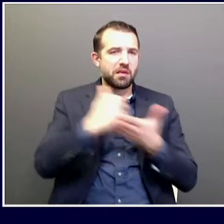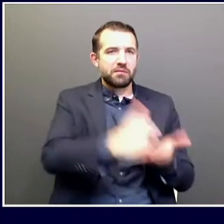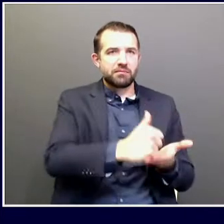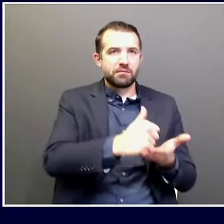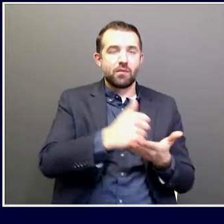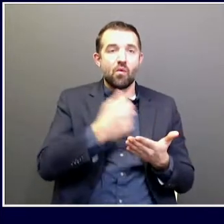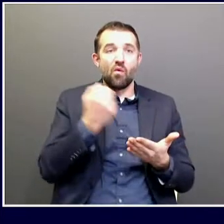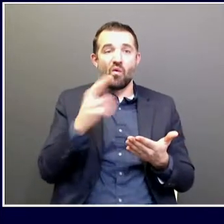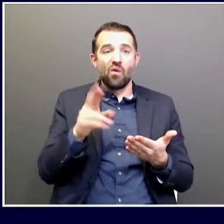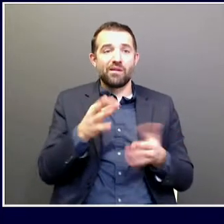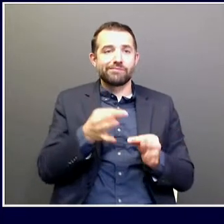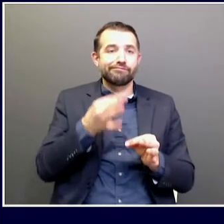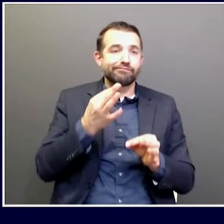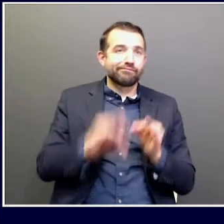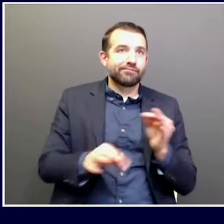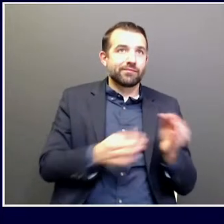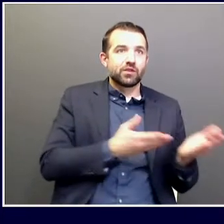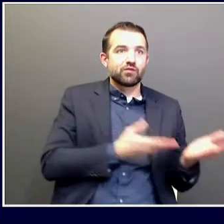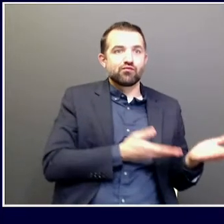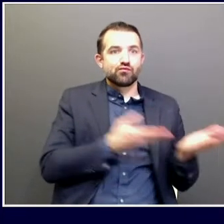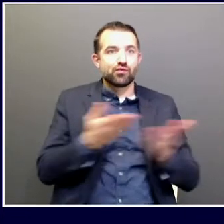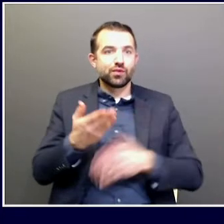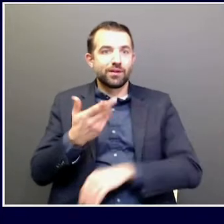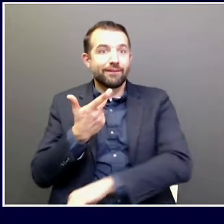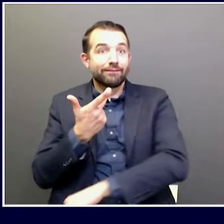already been vaccinated.